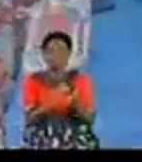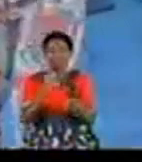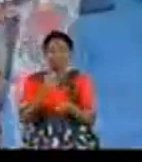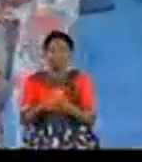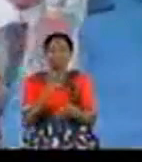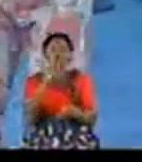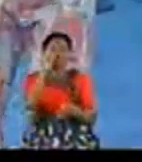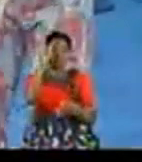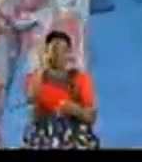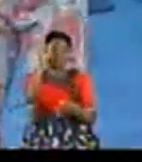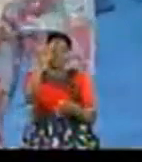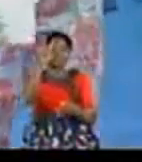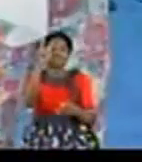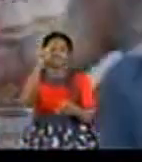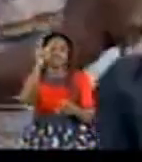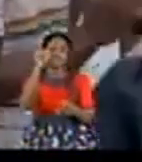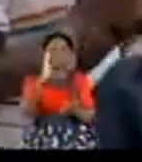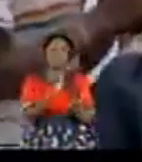can